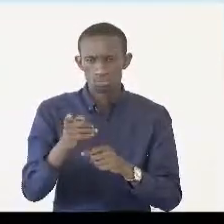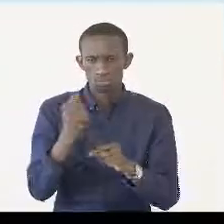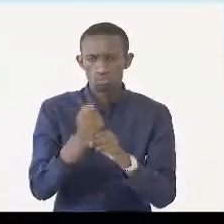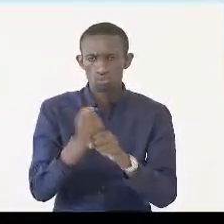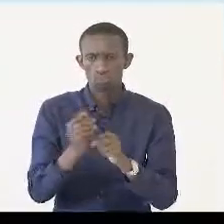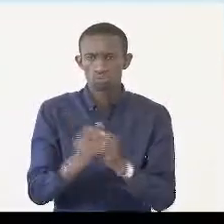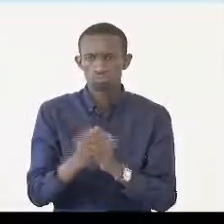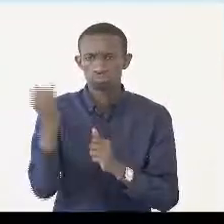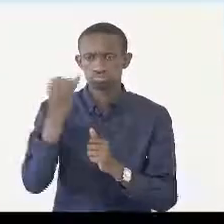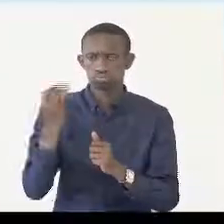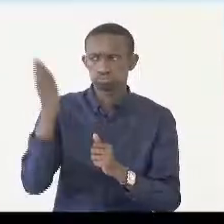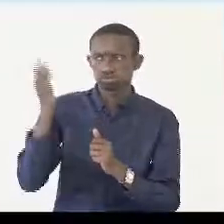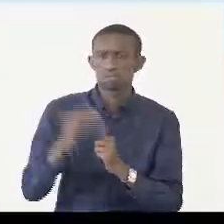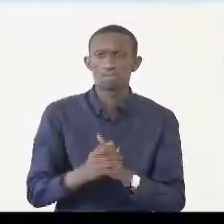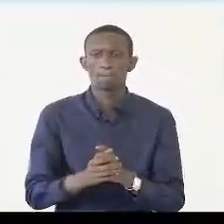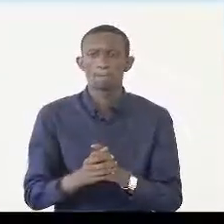So this is the white